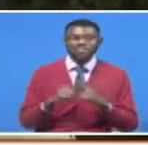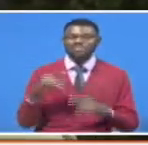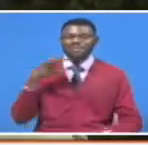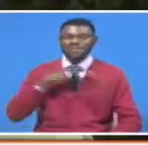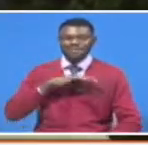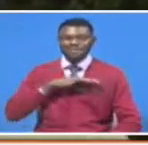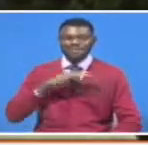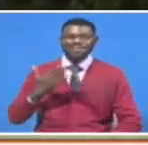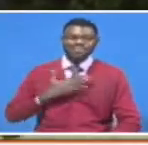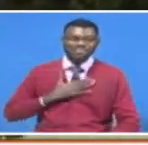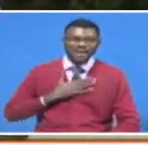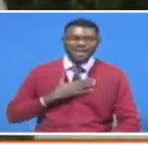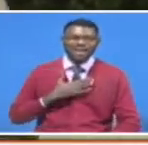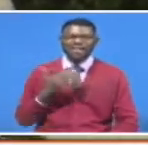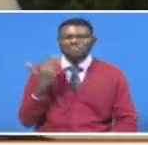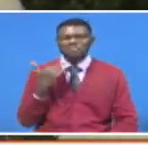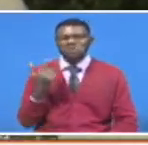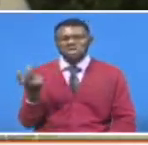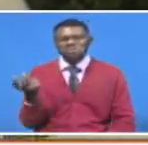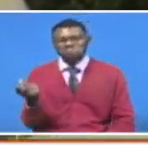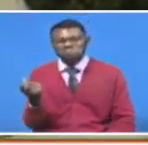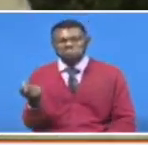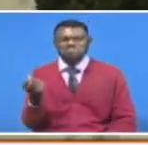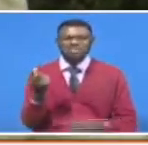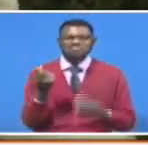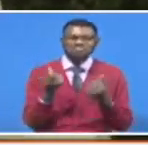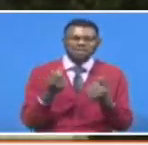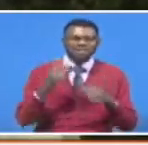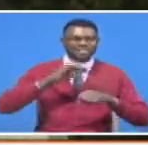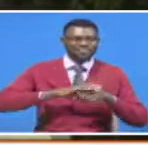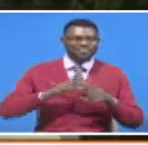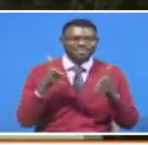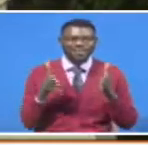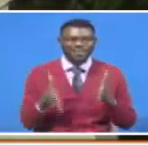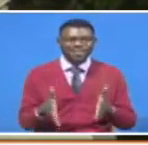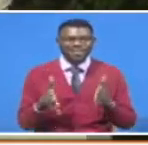pocket from the little money I was getting